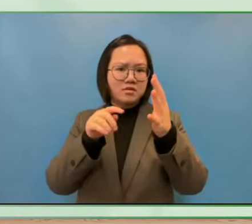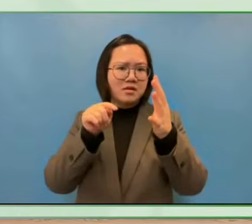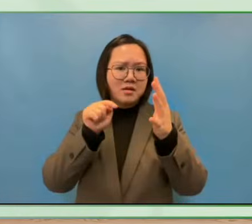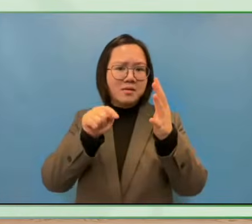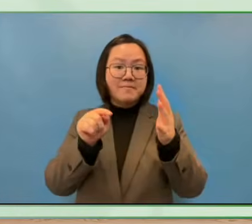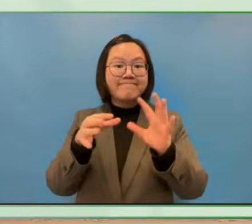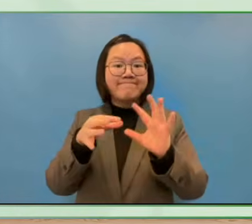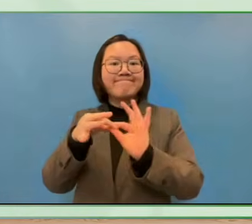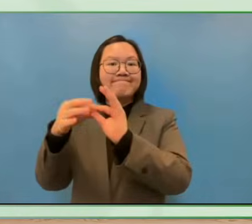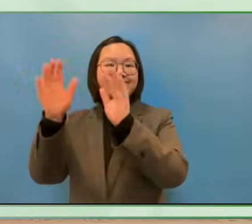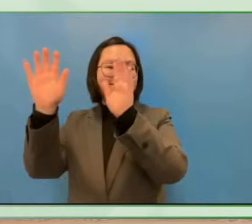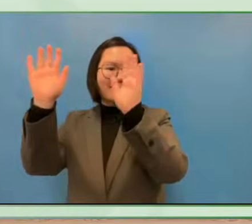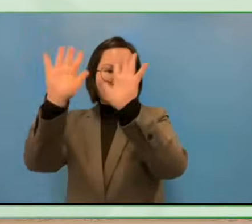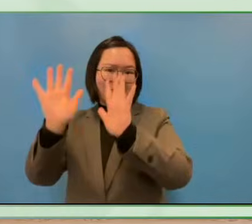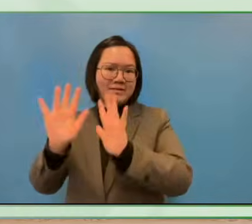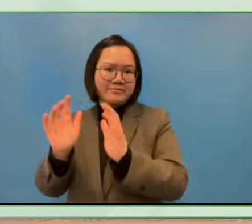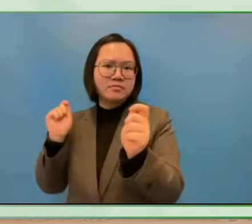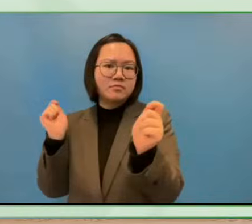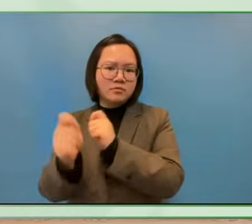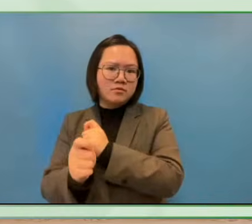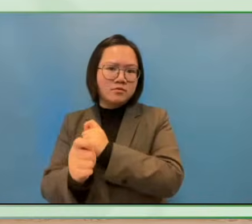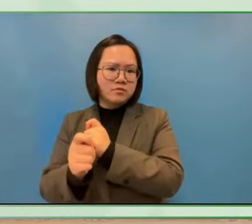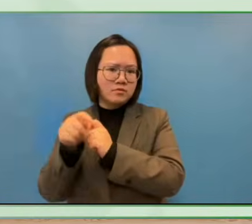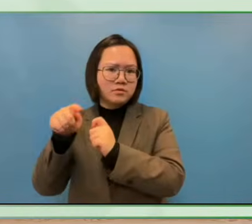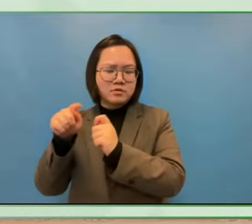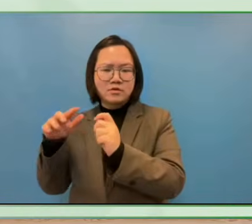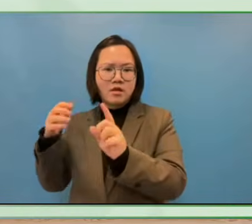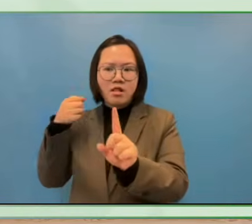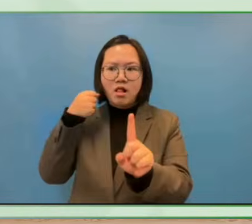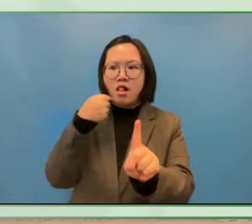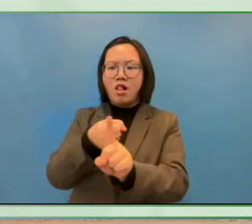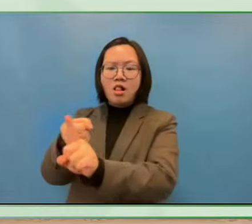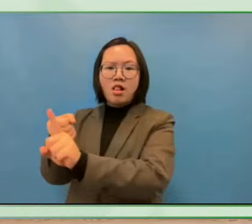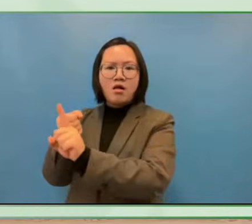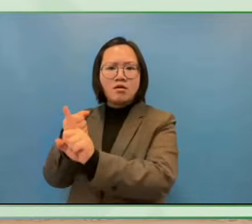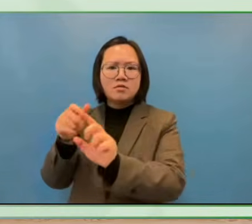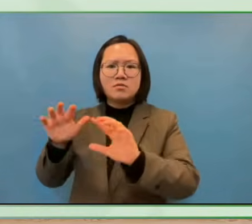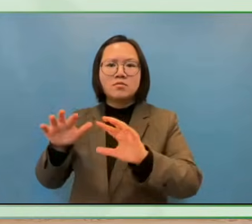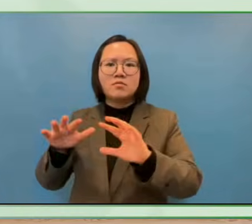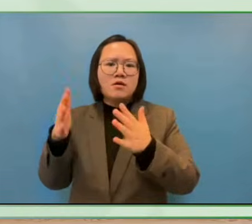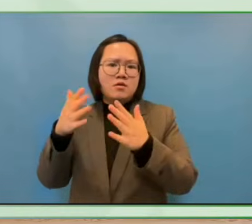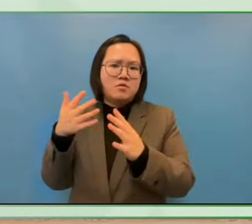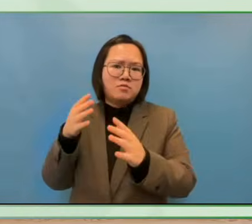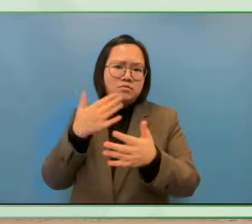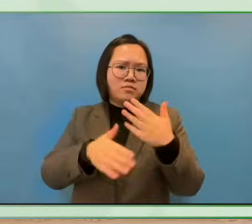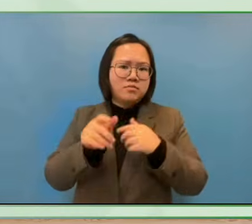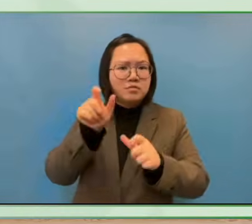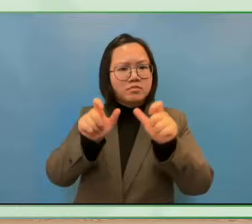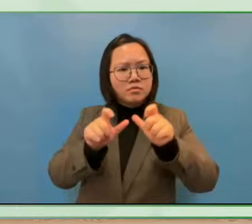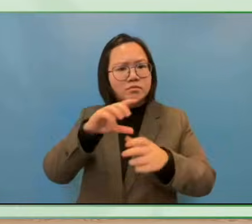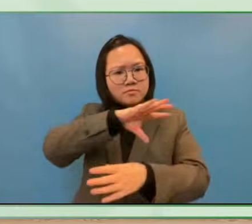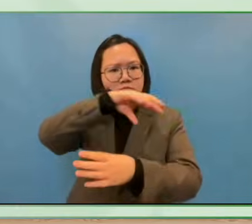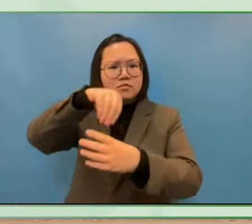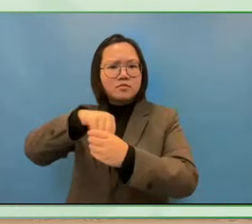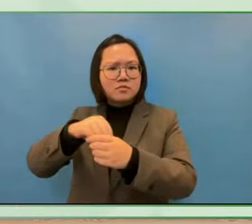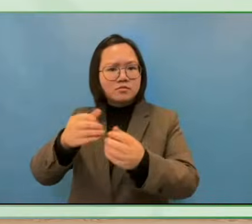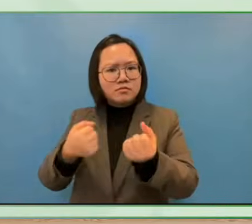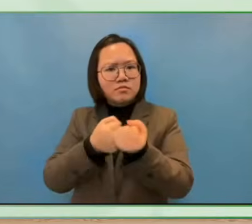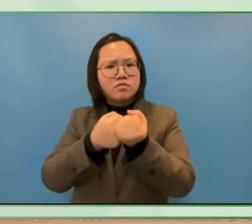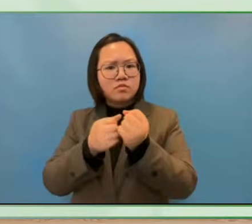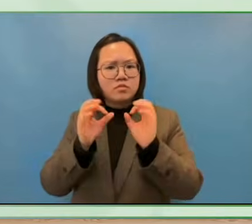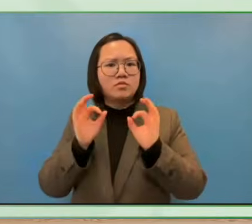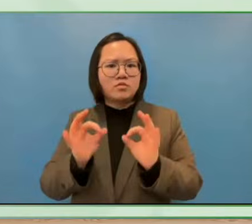conference. I trust it will be over the weekend. For those who listen to us and watch us, just send us a note to